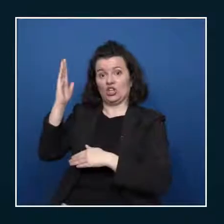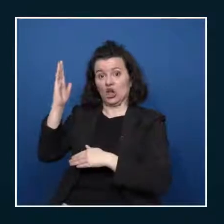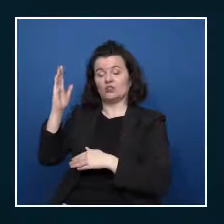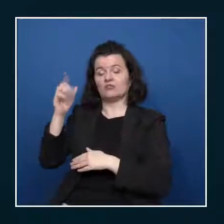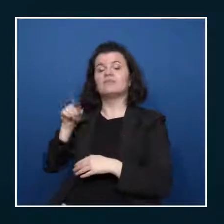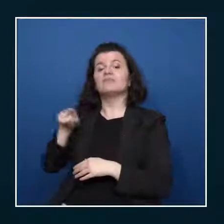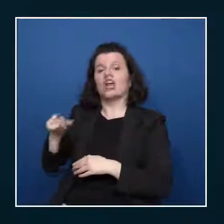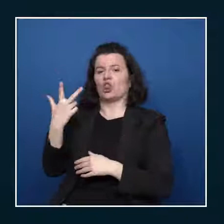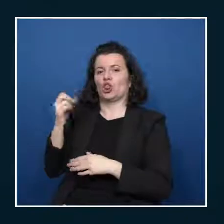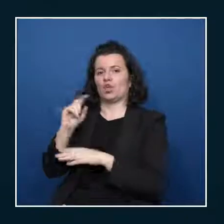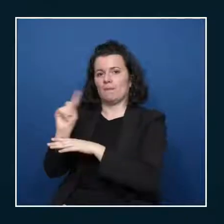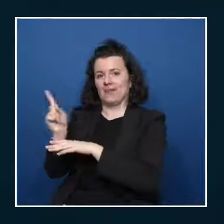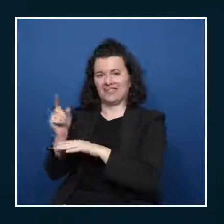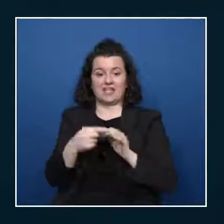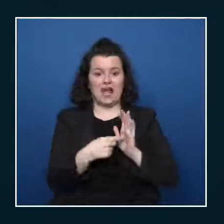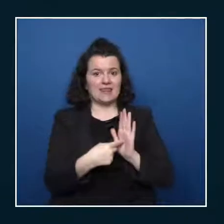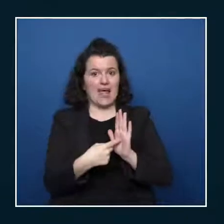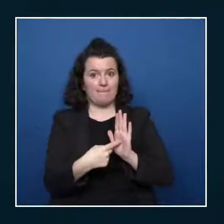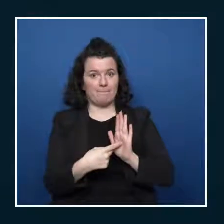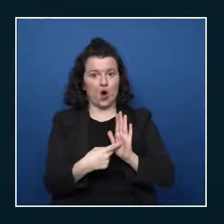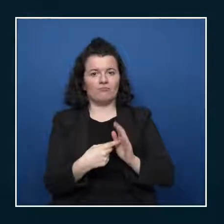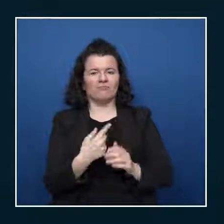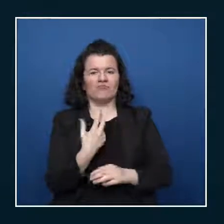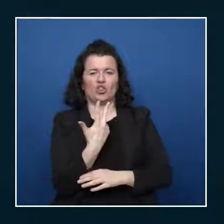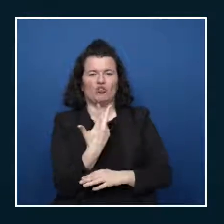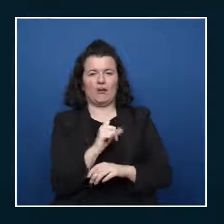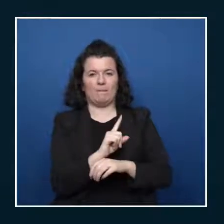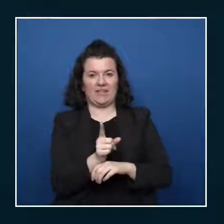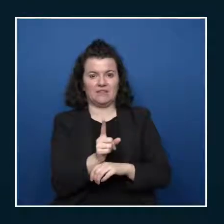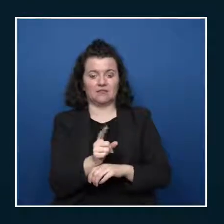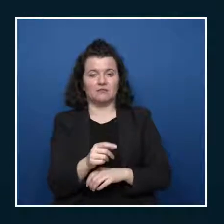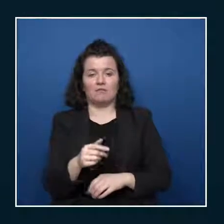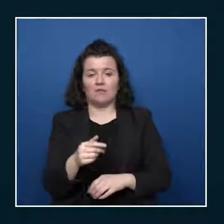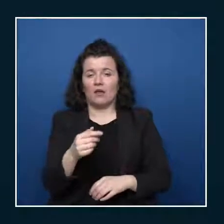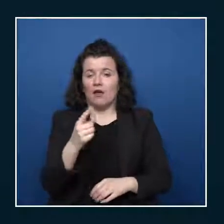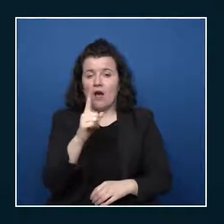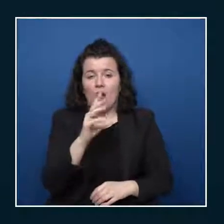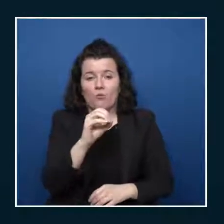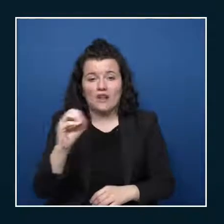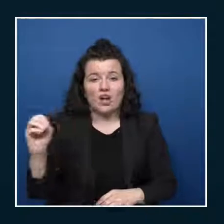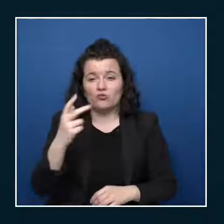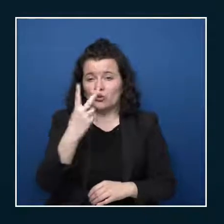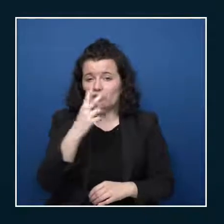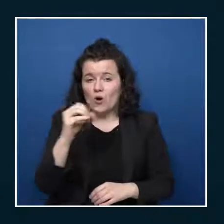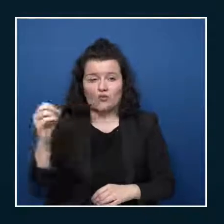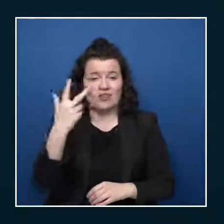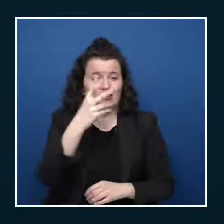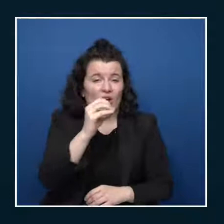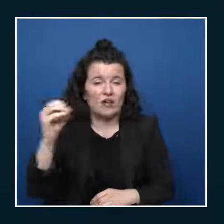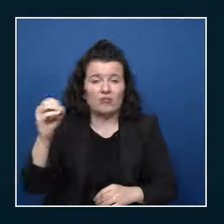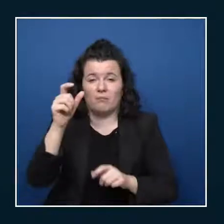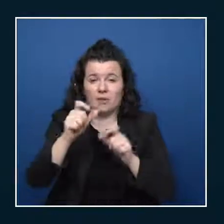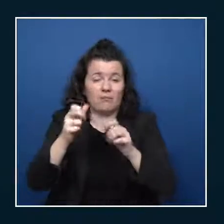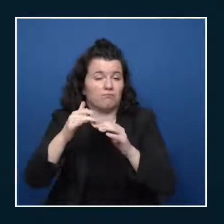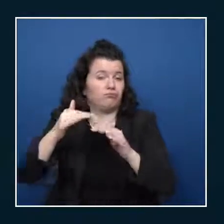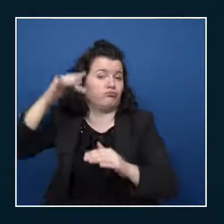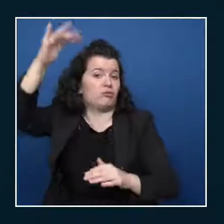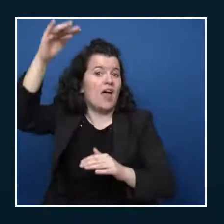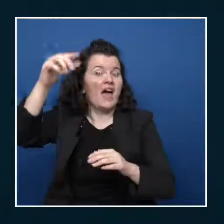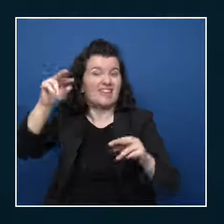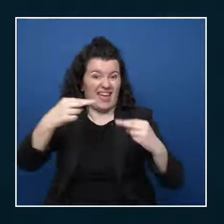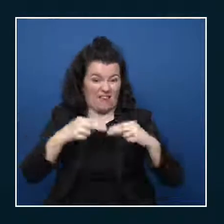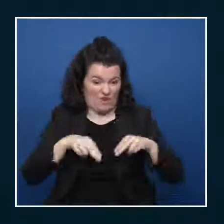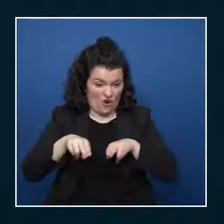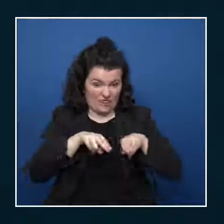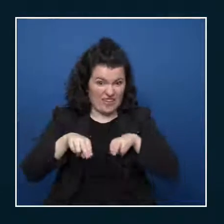minutes. And there's literally hundreds and hundreds of people that have worked on a thing, and you've got 3 minutes to make it